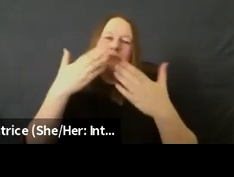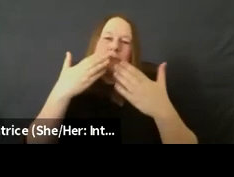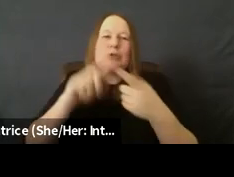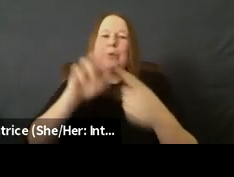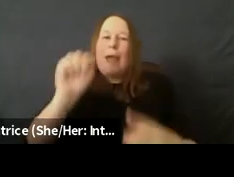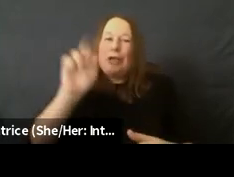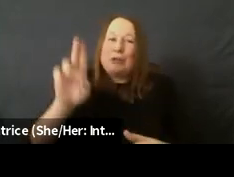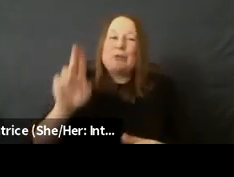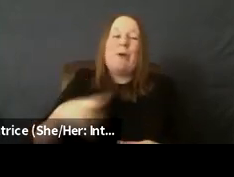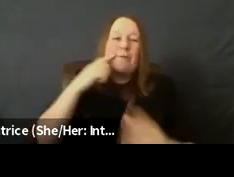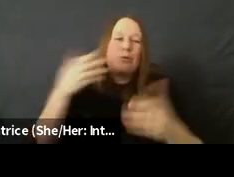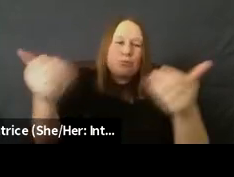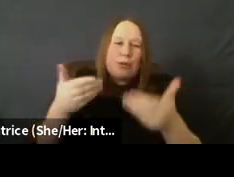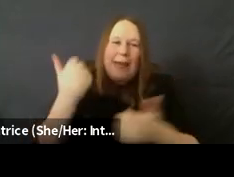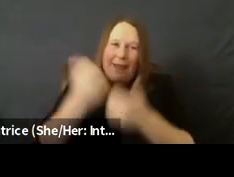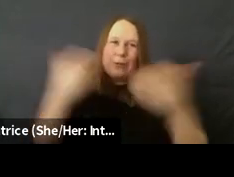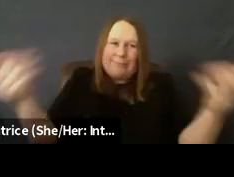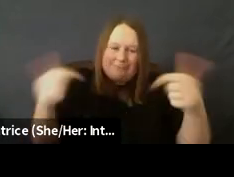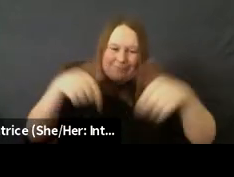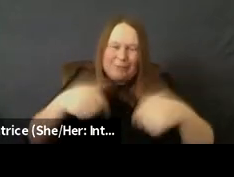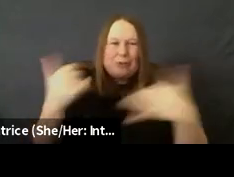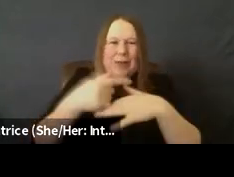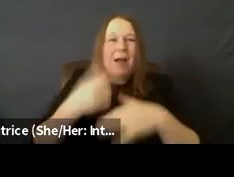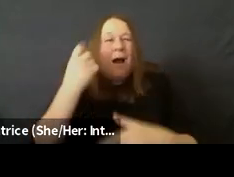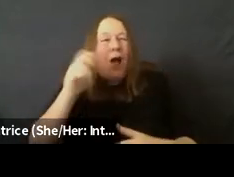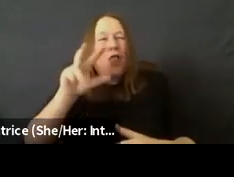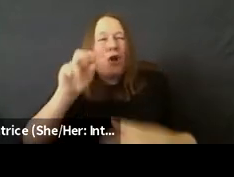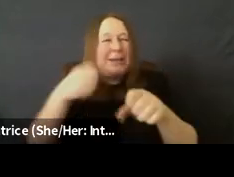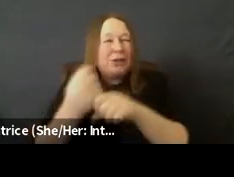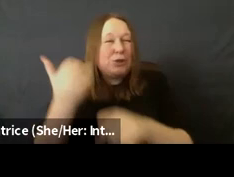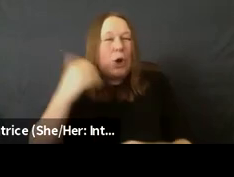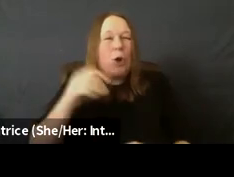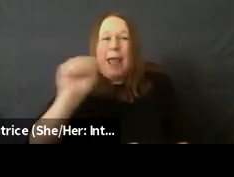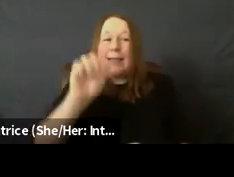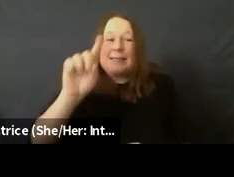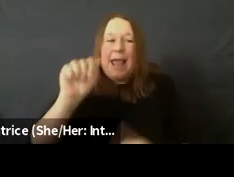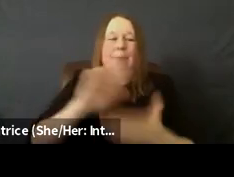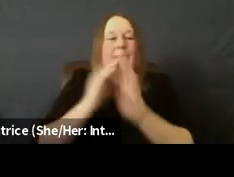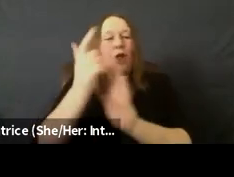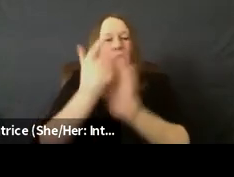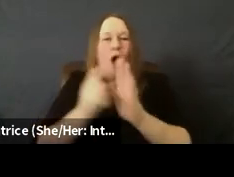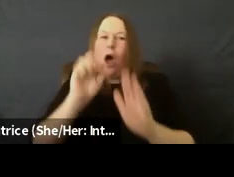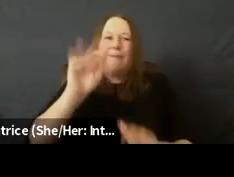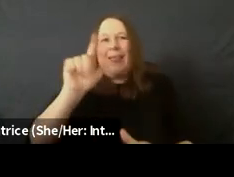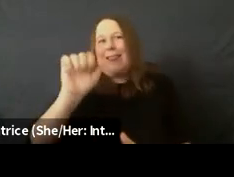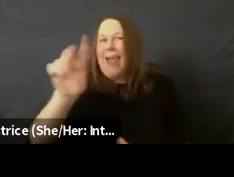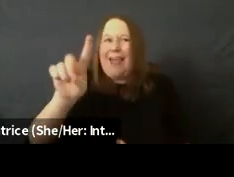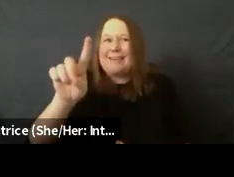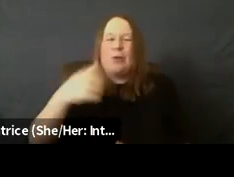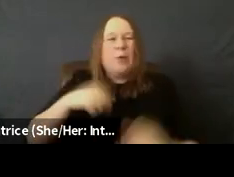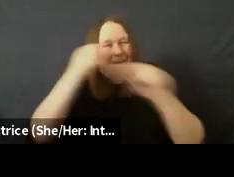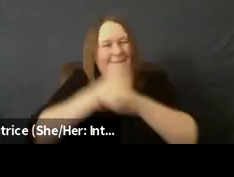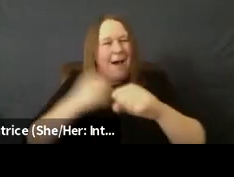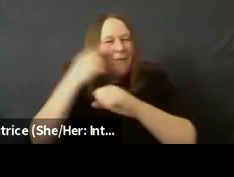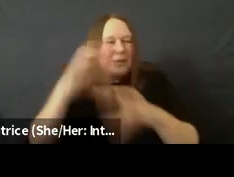American University for bringing everyone together. 30 years ago, the Americans with Disabilities Act became the law of the land. We fought for this